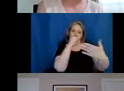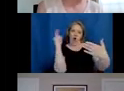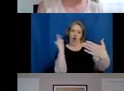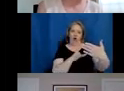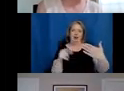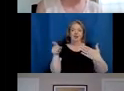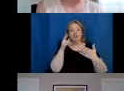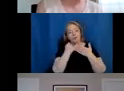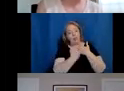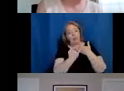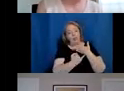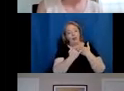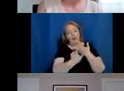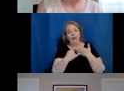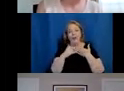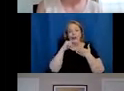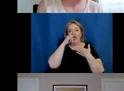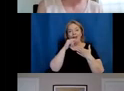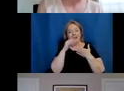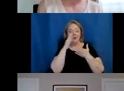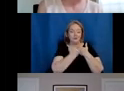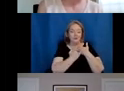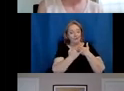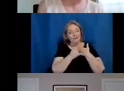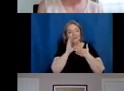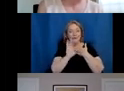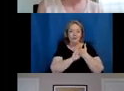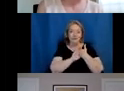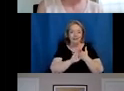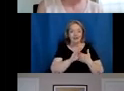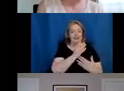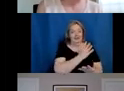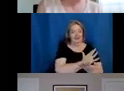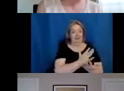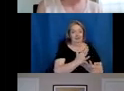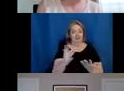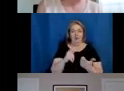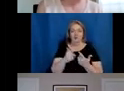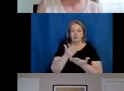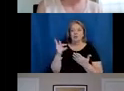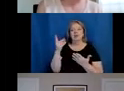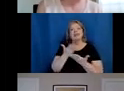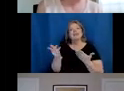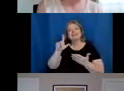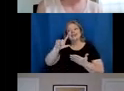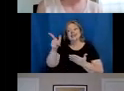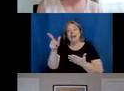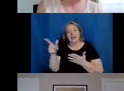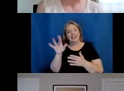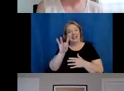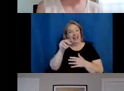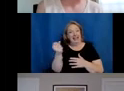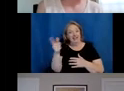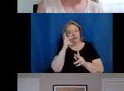child, little figures, all the way up to gifts that she gave her parents in the 80s and